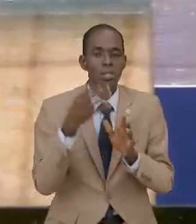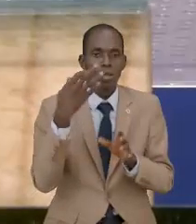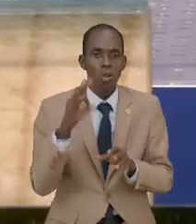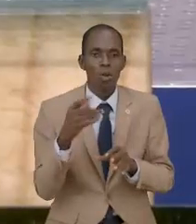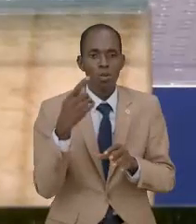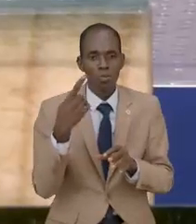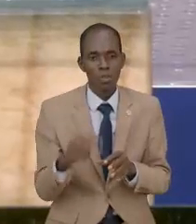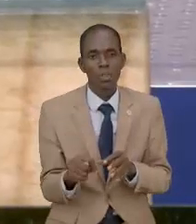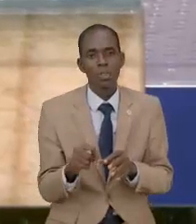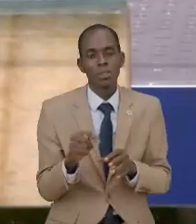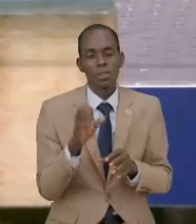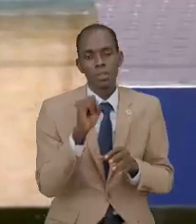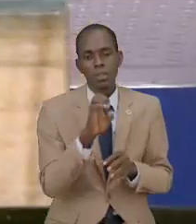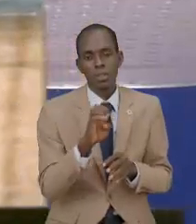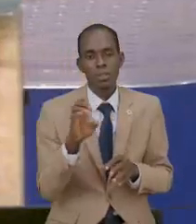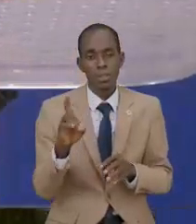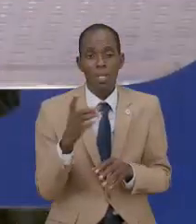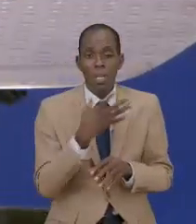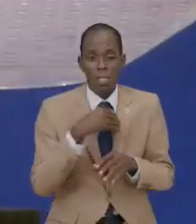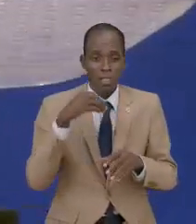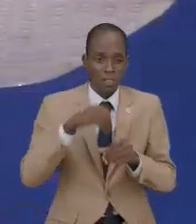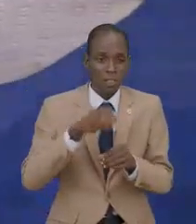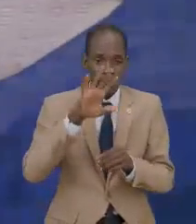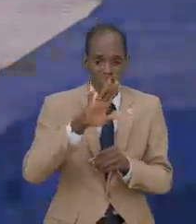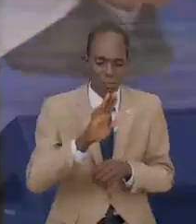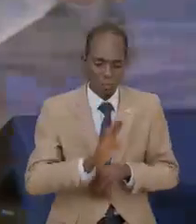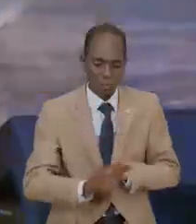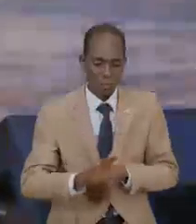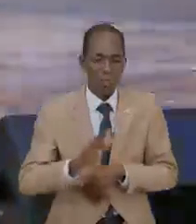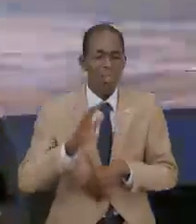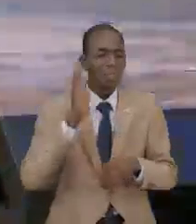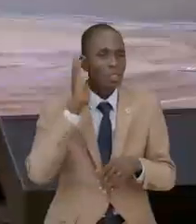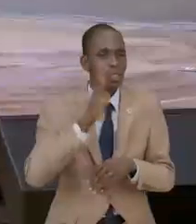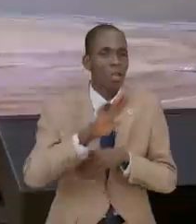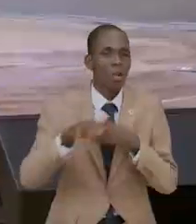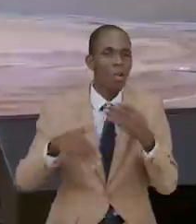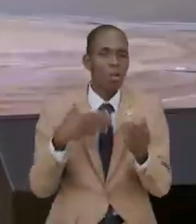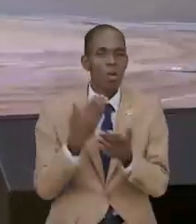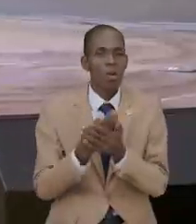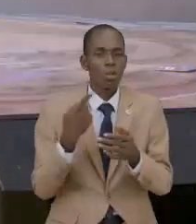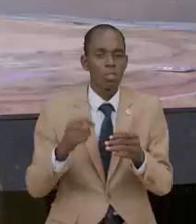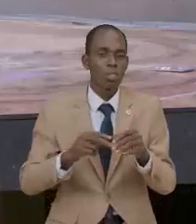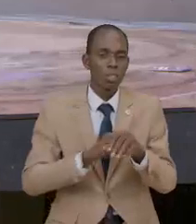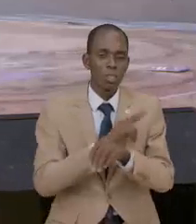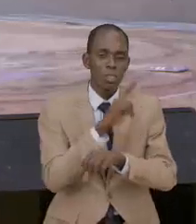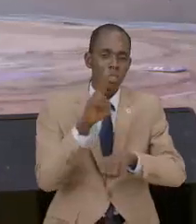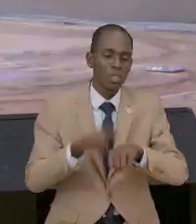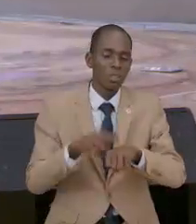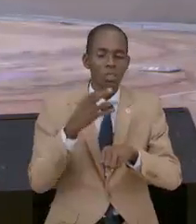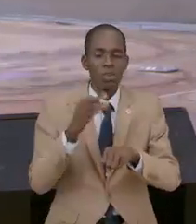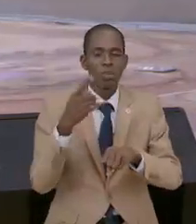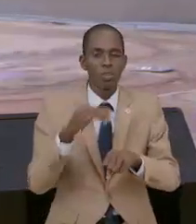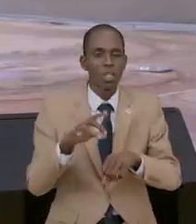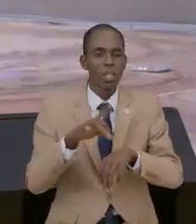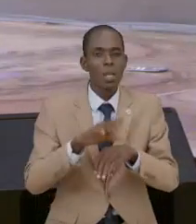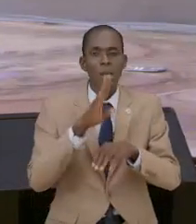thy seed shall all the nations of the earth be blessed, because